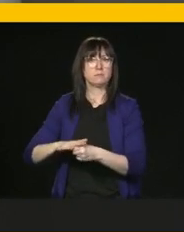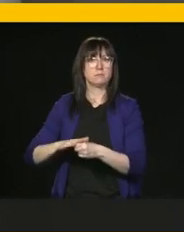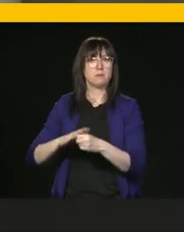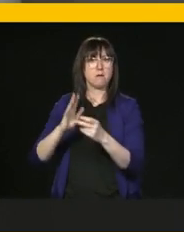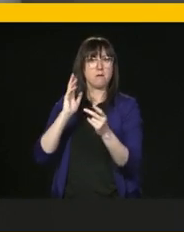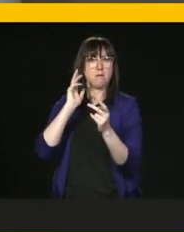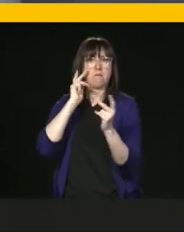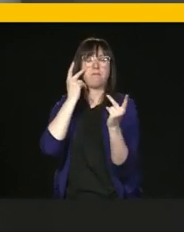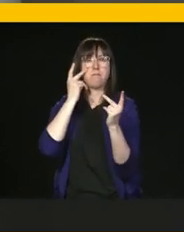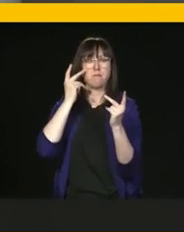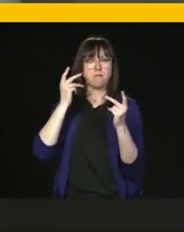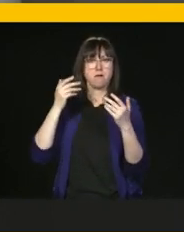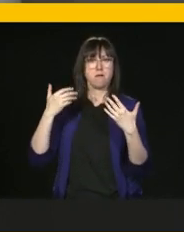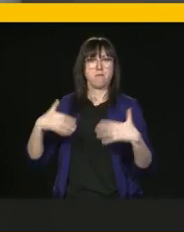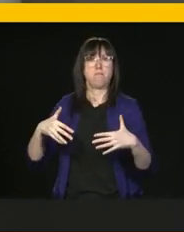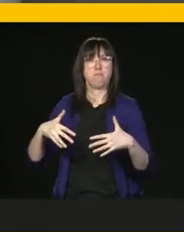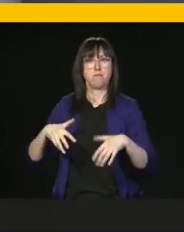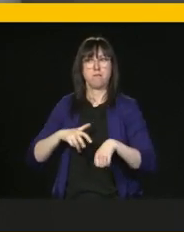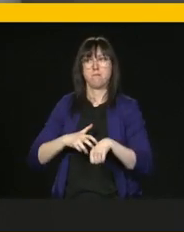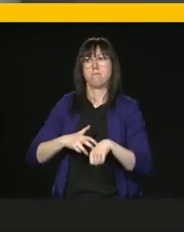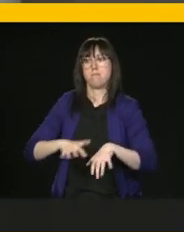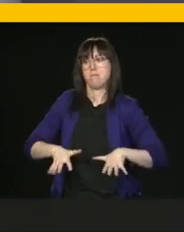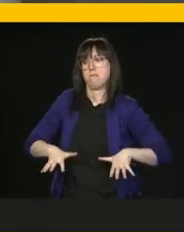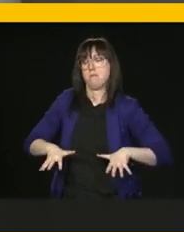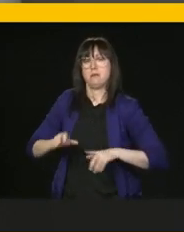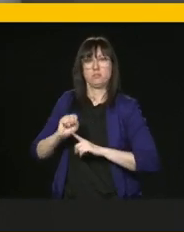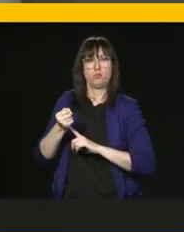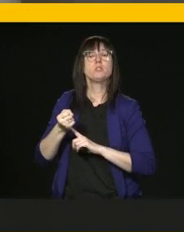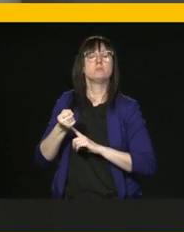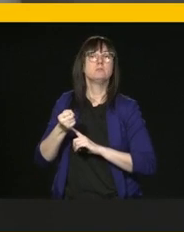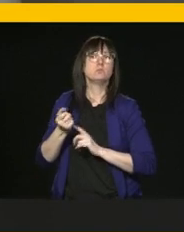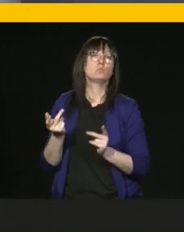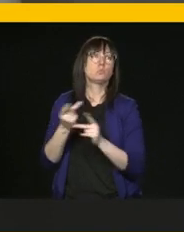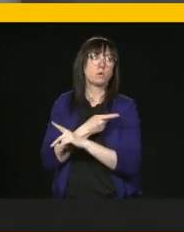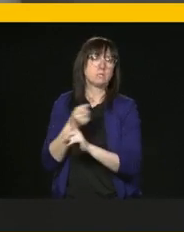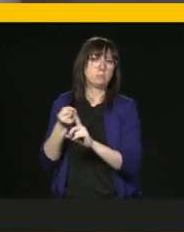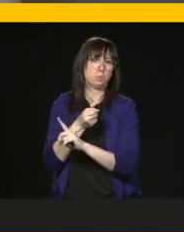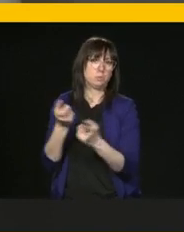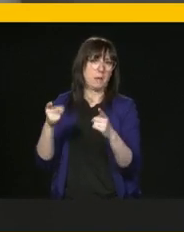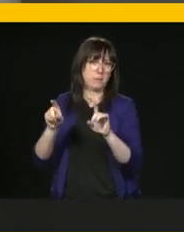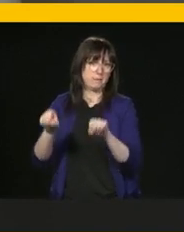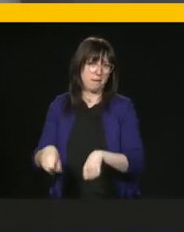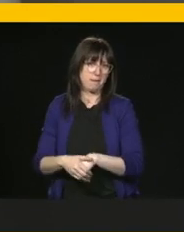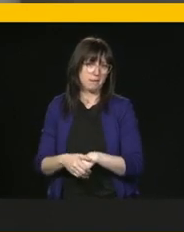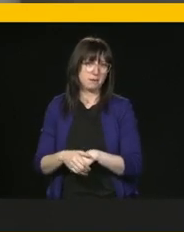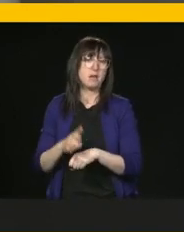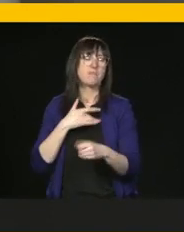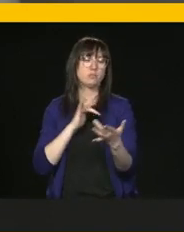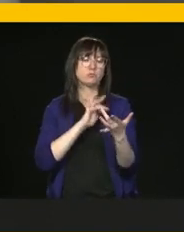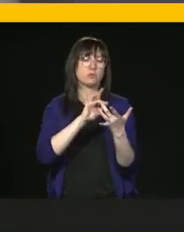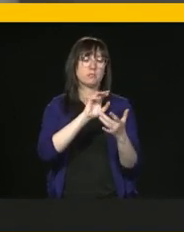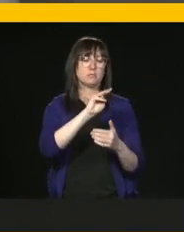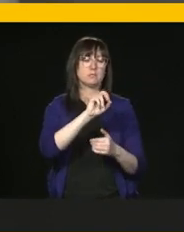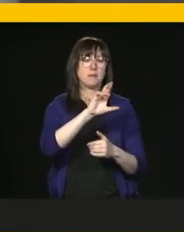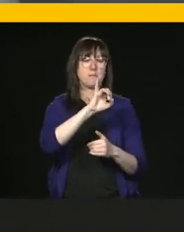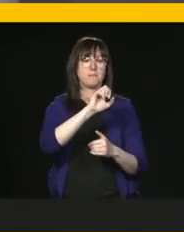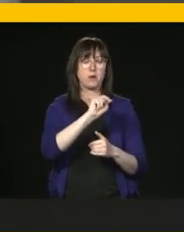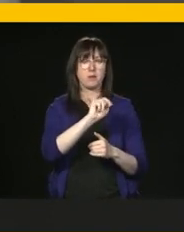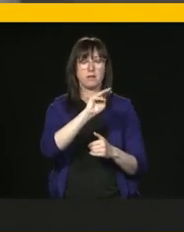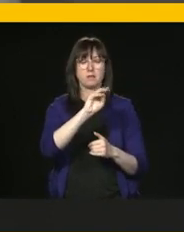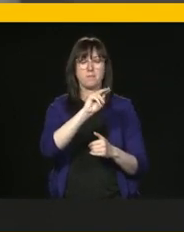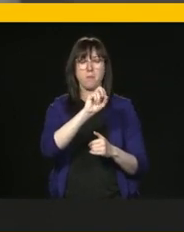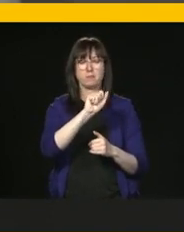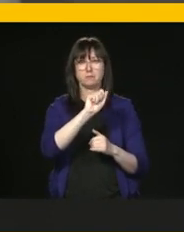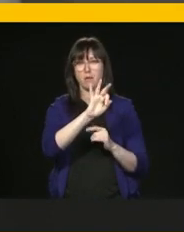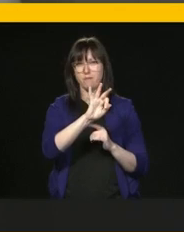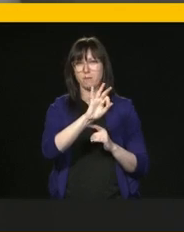anxious circumstances. I have spoken with my colleague Miriam Monsef, who is the Minister of Women and